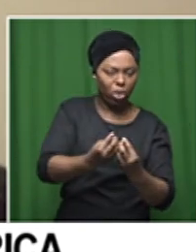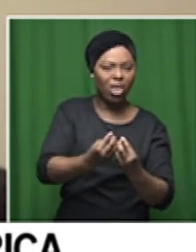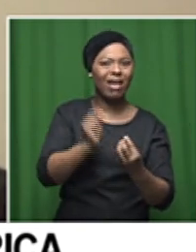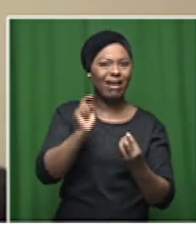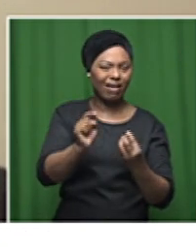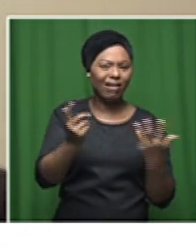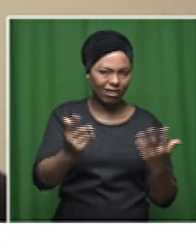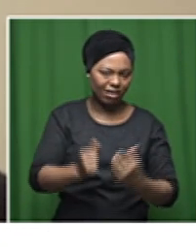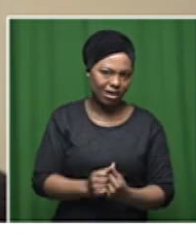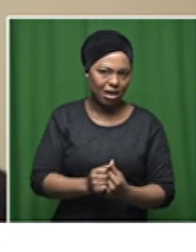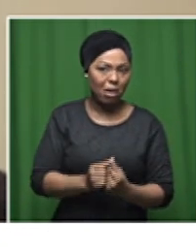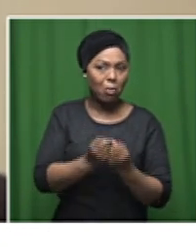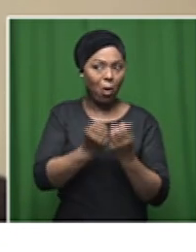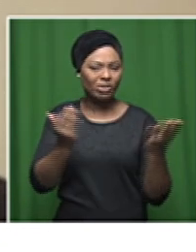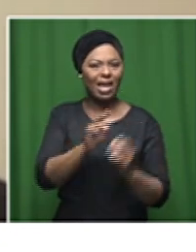an overall